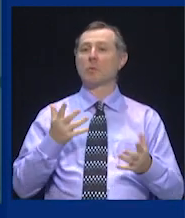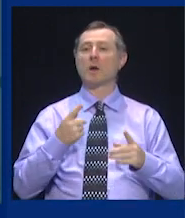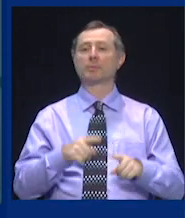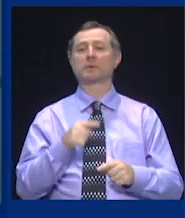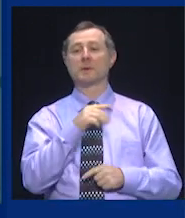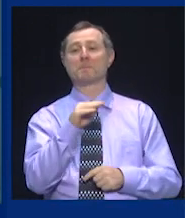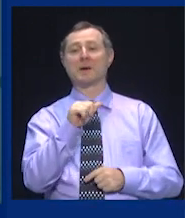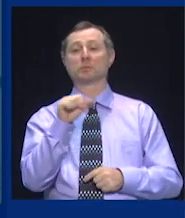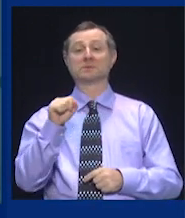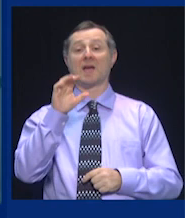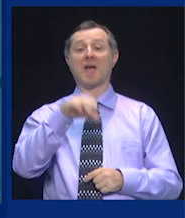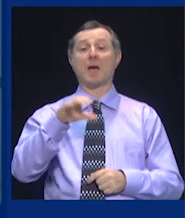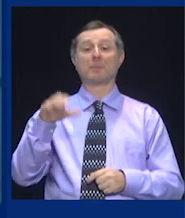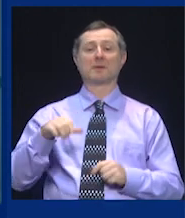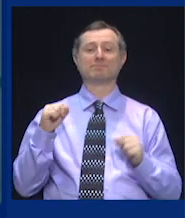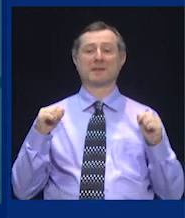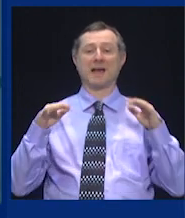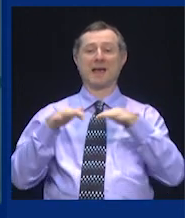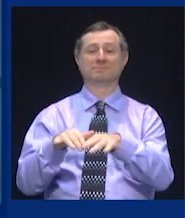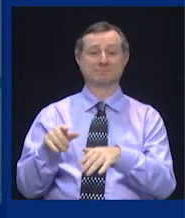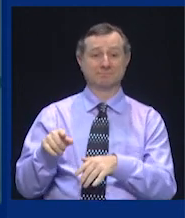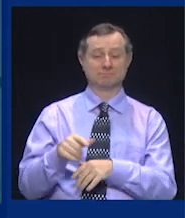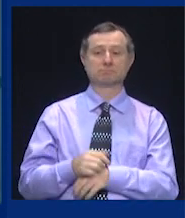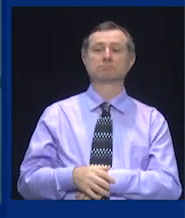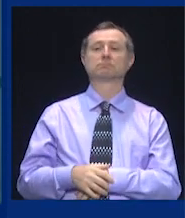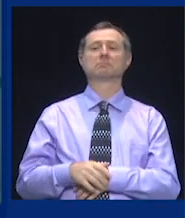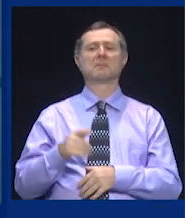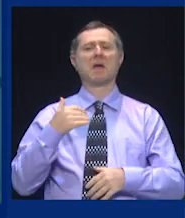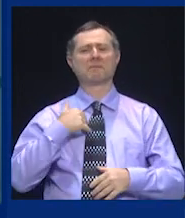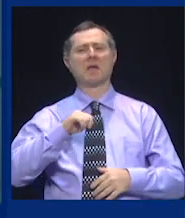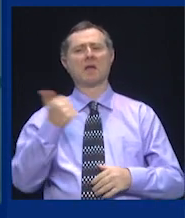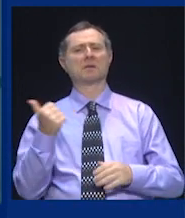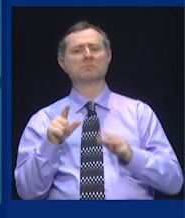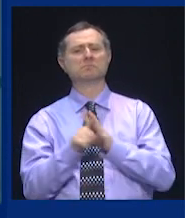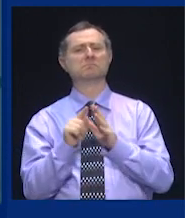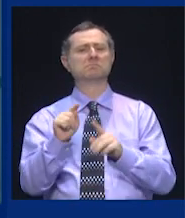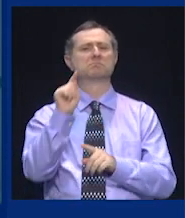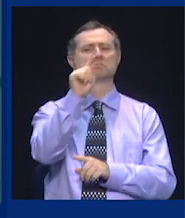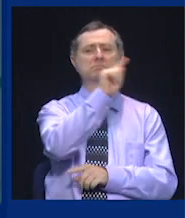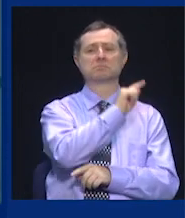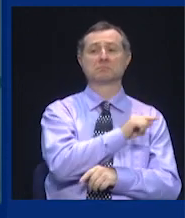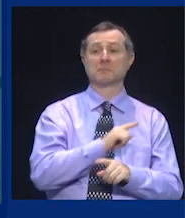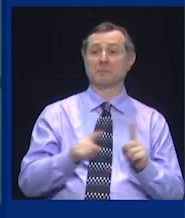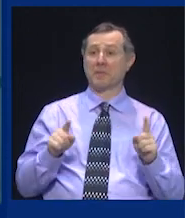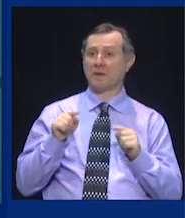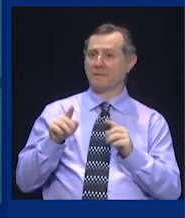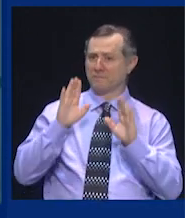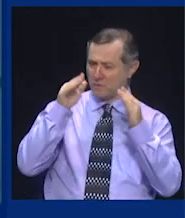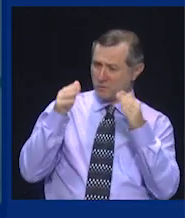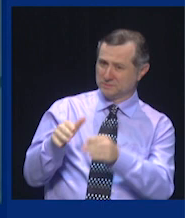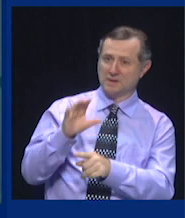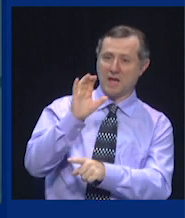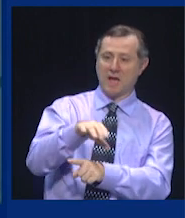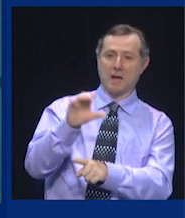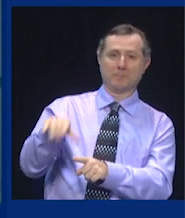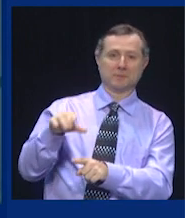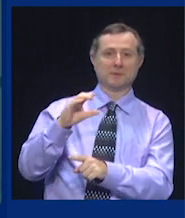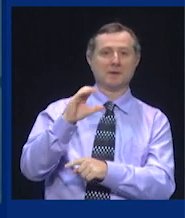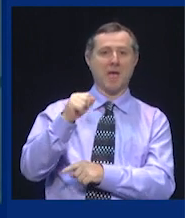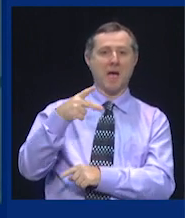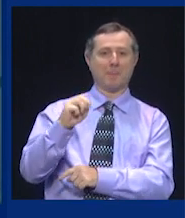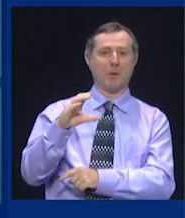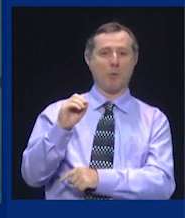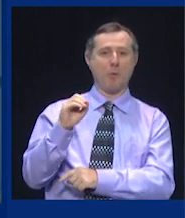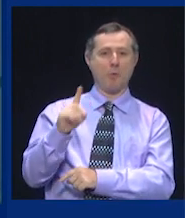Cod. They have other examples of it across the nation, but they basically focused on the situation on Cape